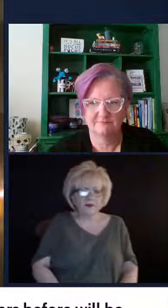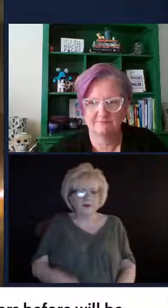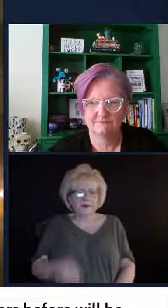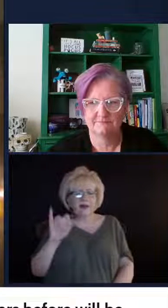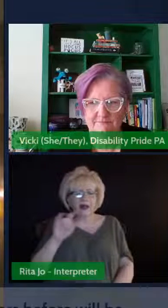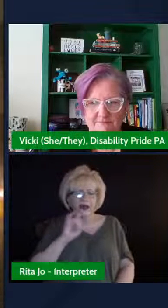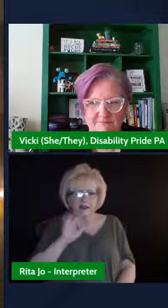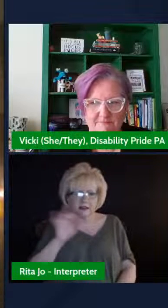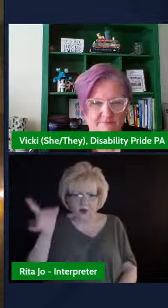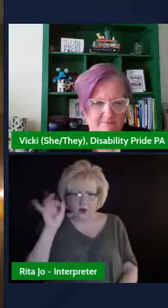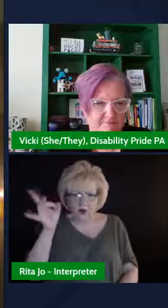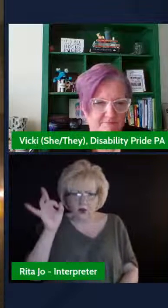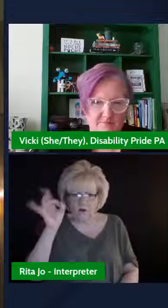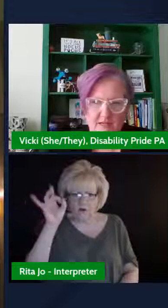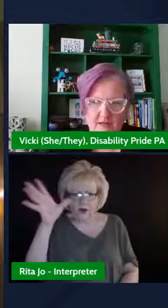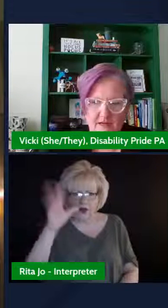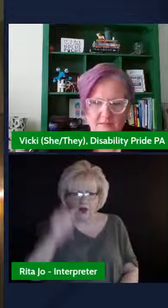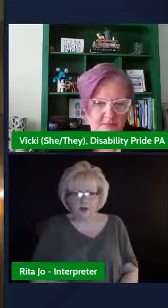Mhm.